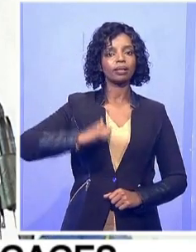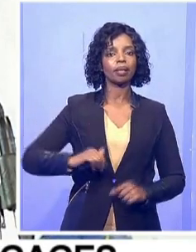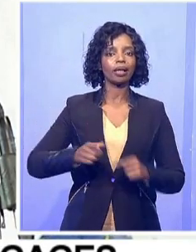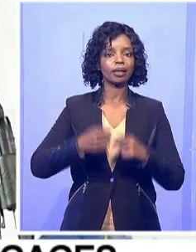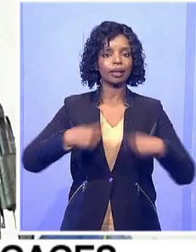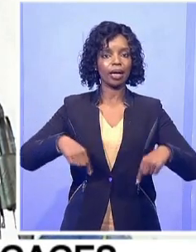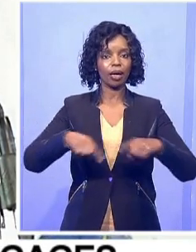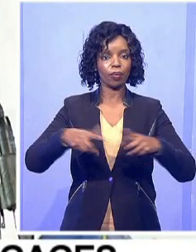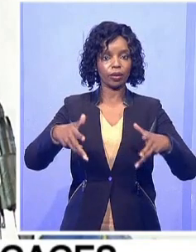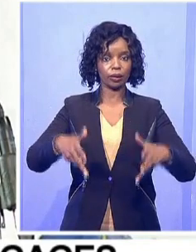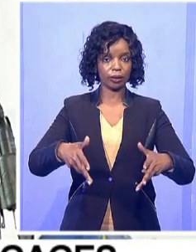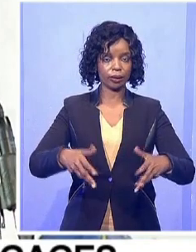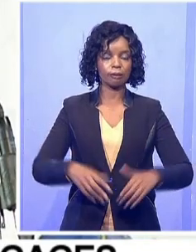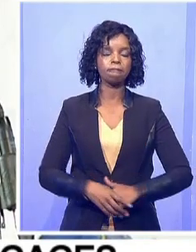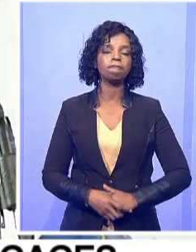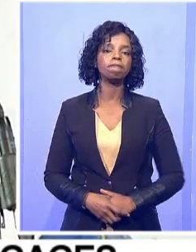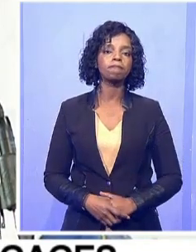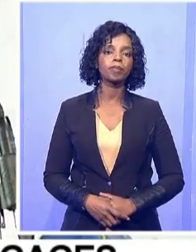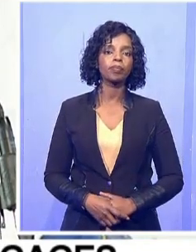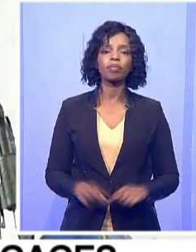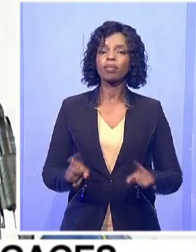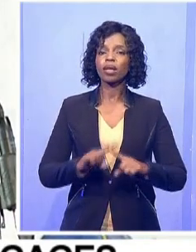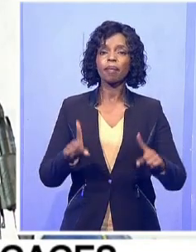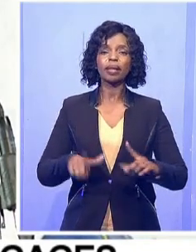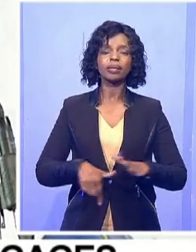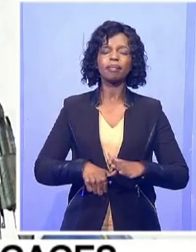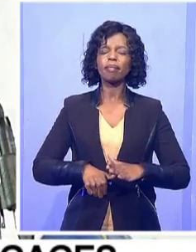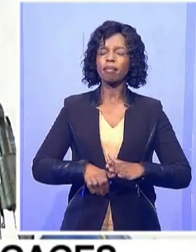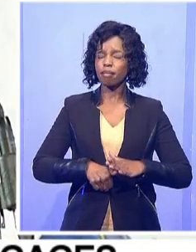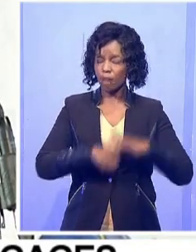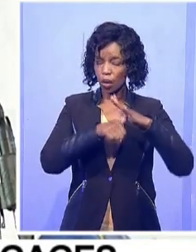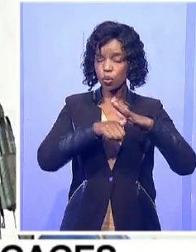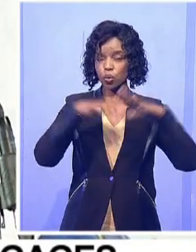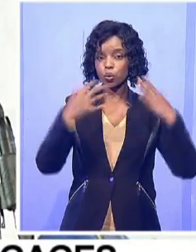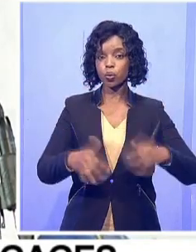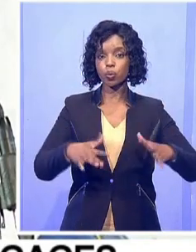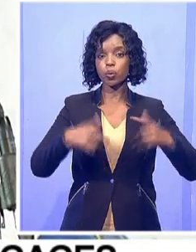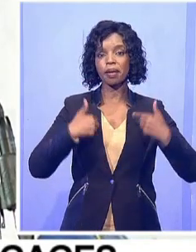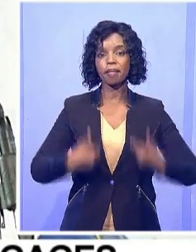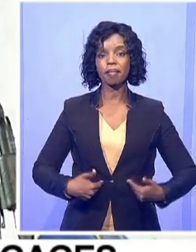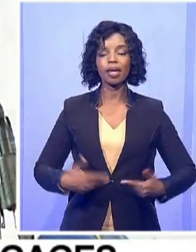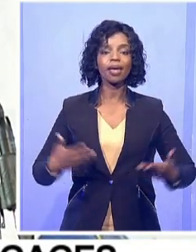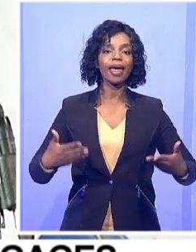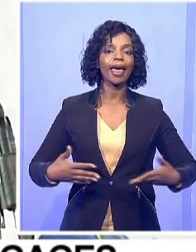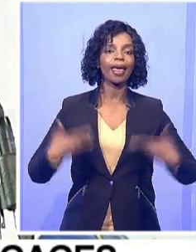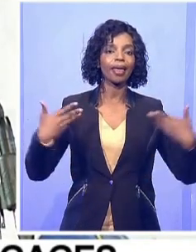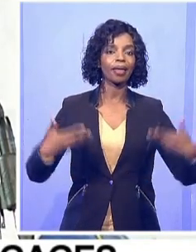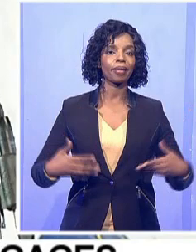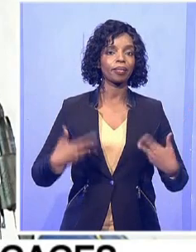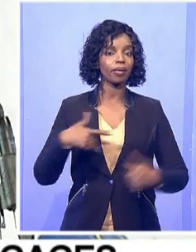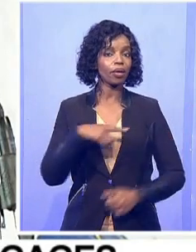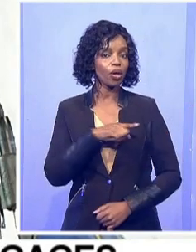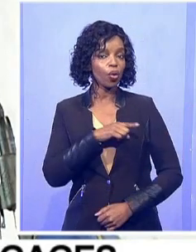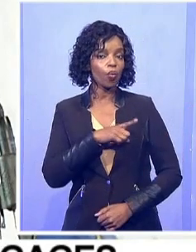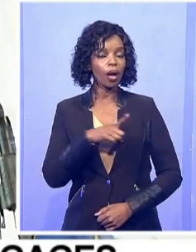But more importantly, I'm happy that finally I found an opportunity